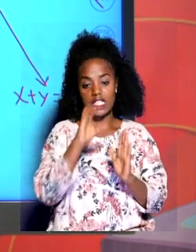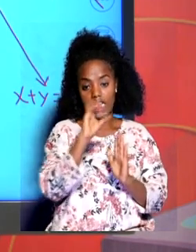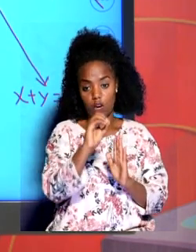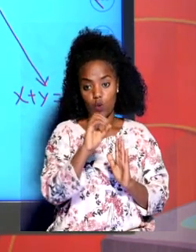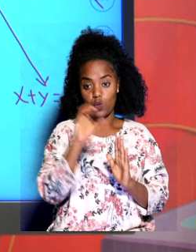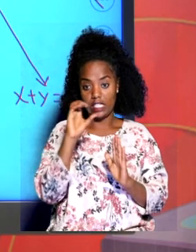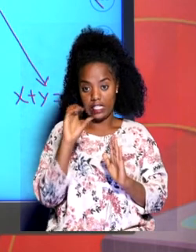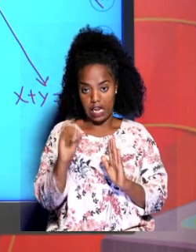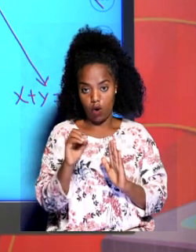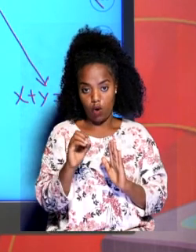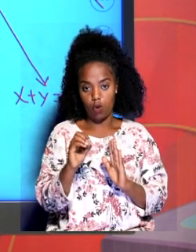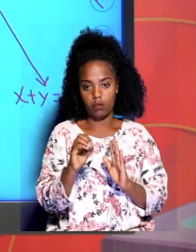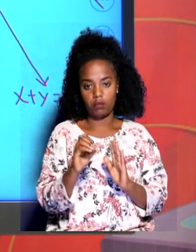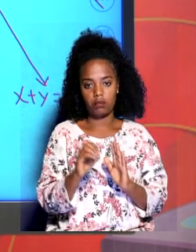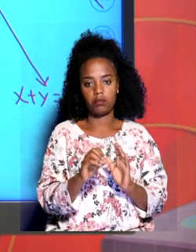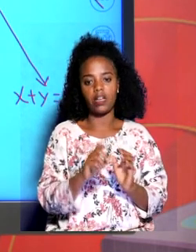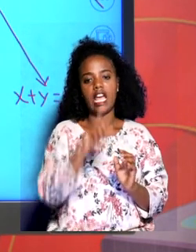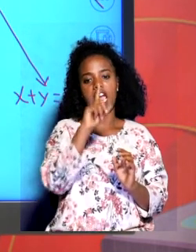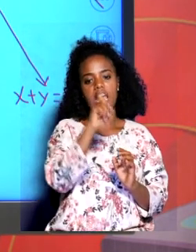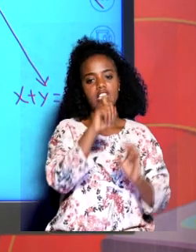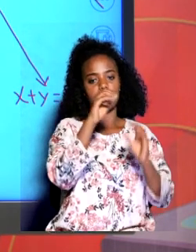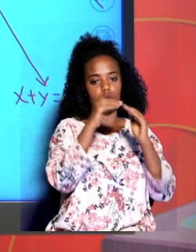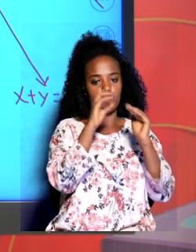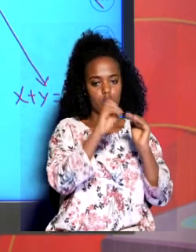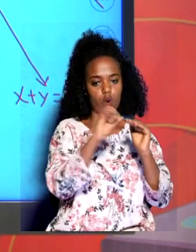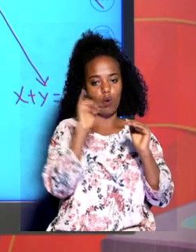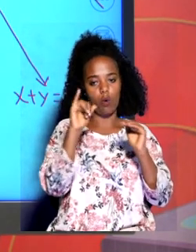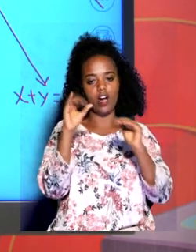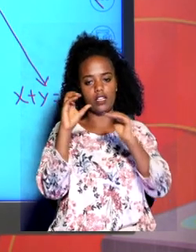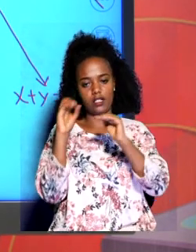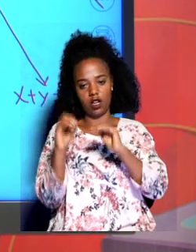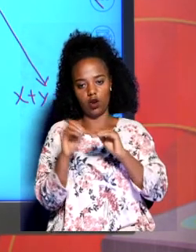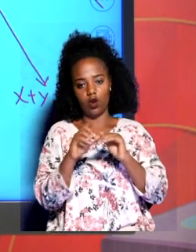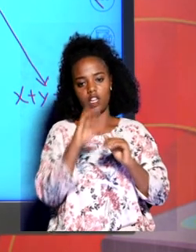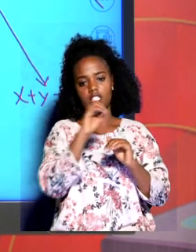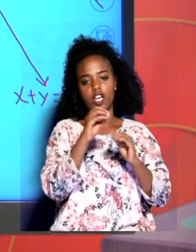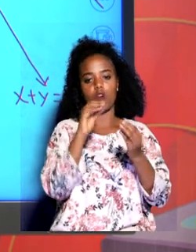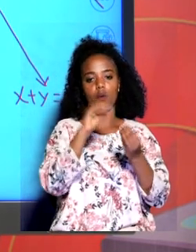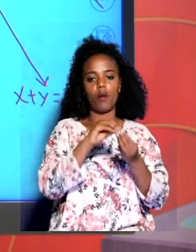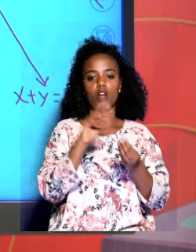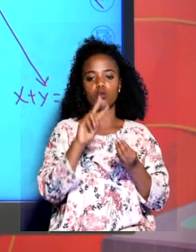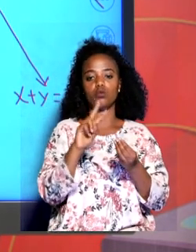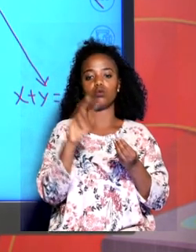0, put 0 here. 0 here, 0 plus 2 times